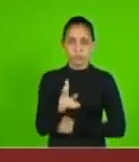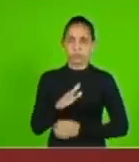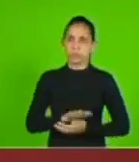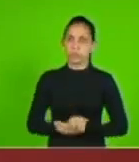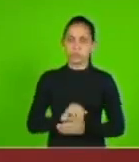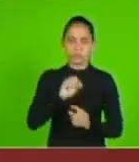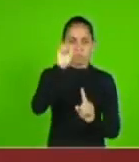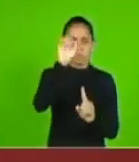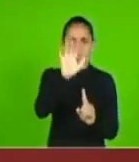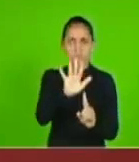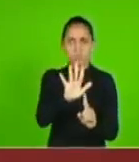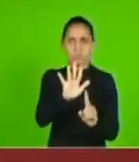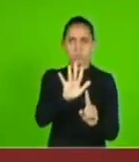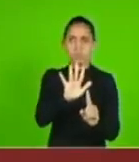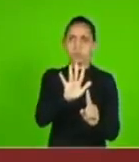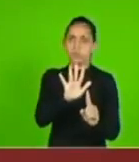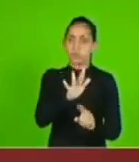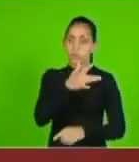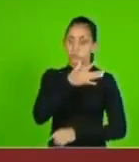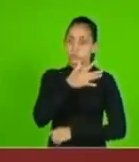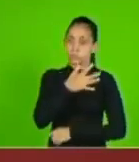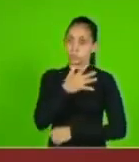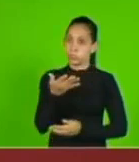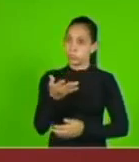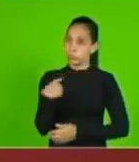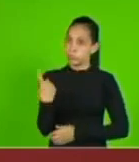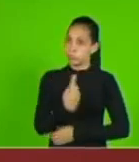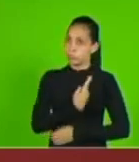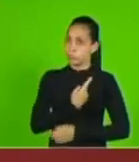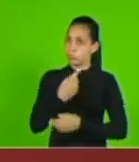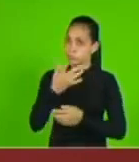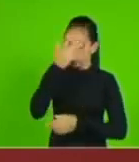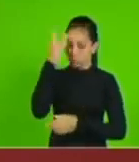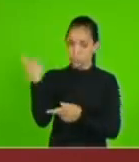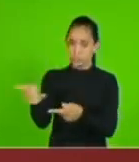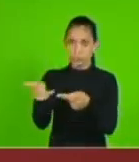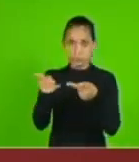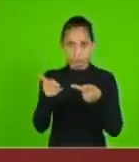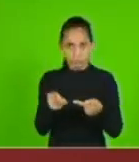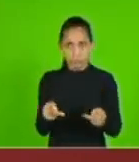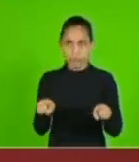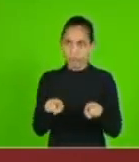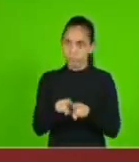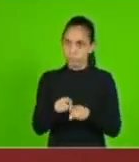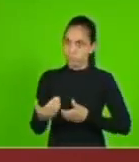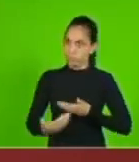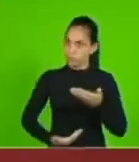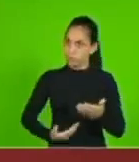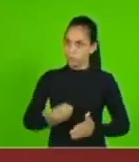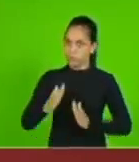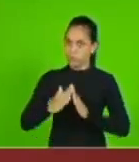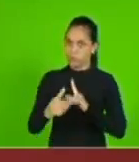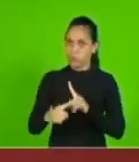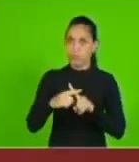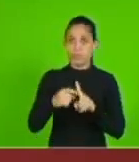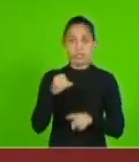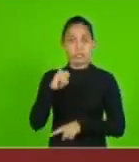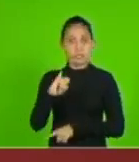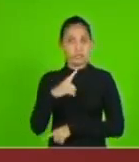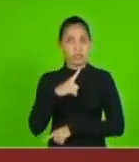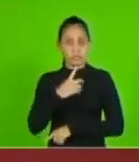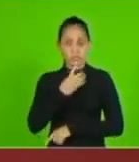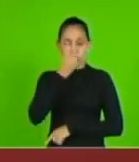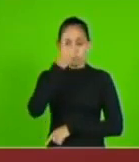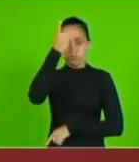assistance to our visitors and brethren who are in our churches. And also, if there is